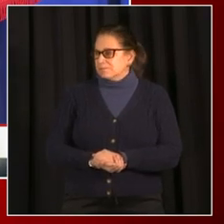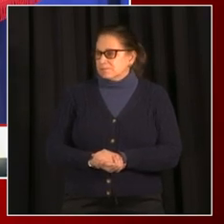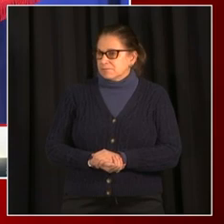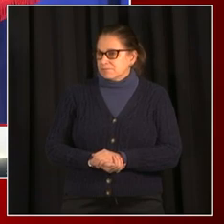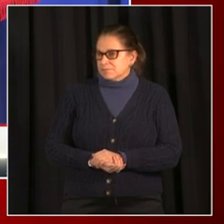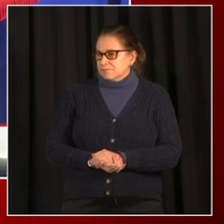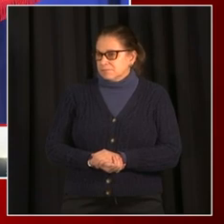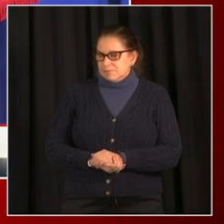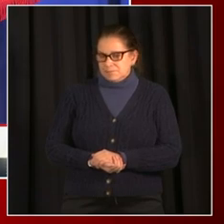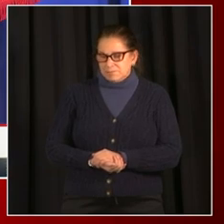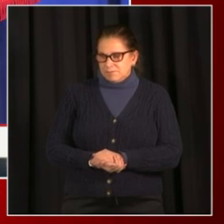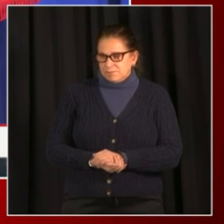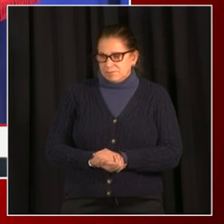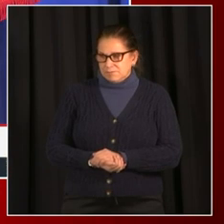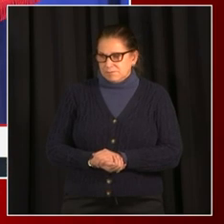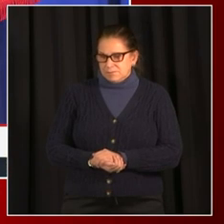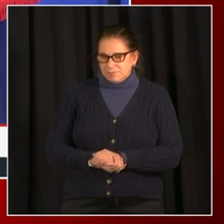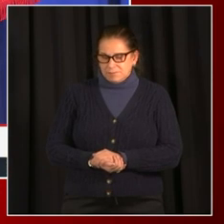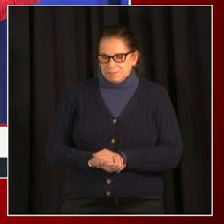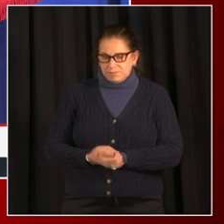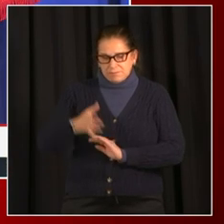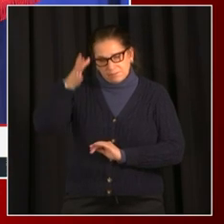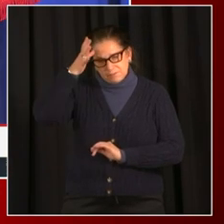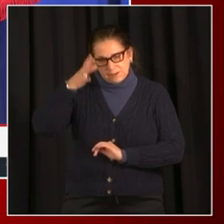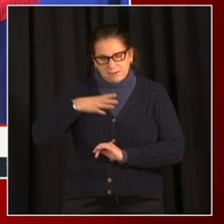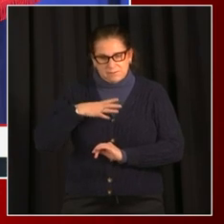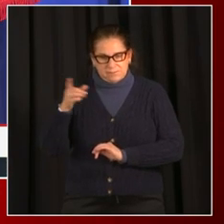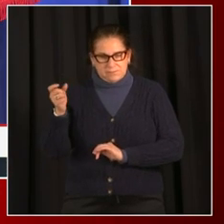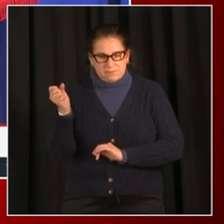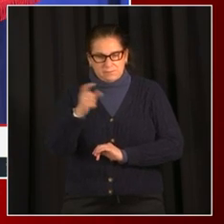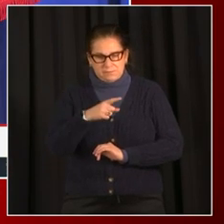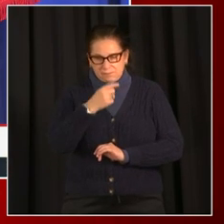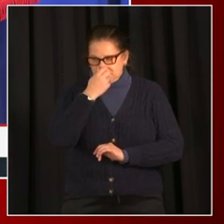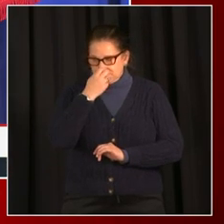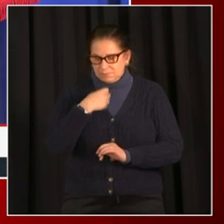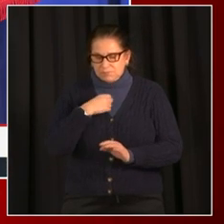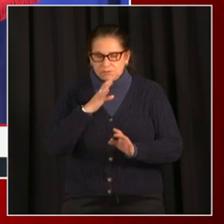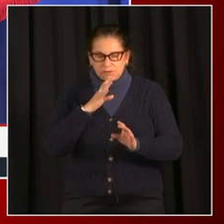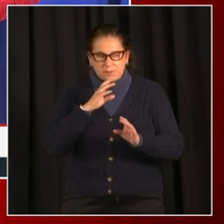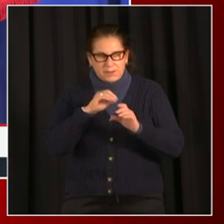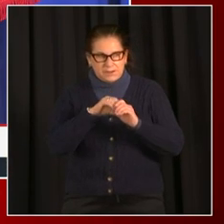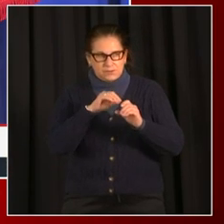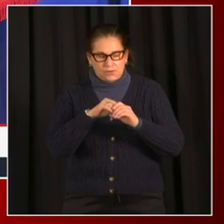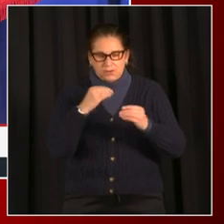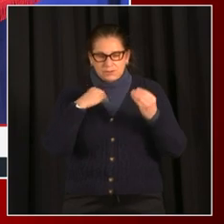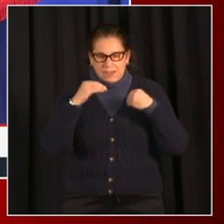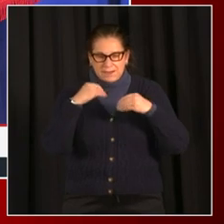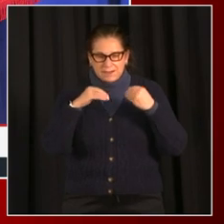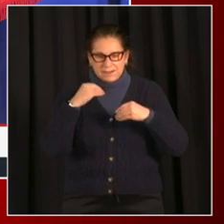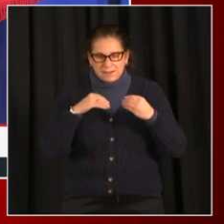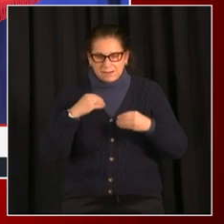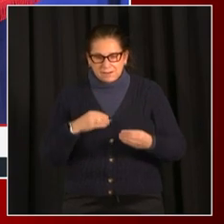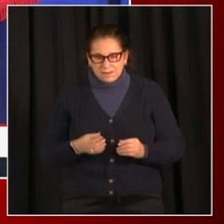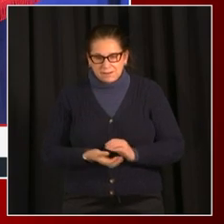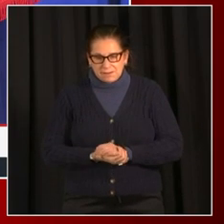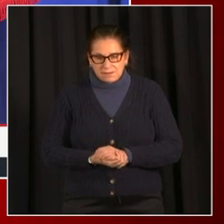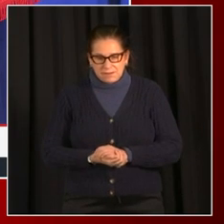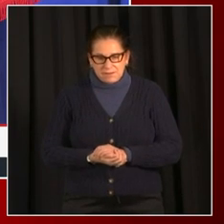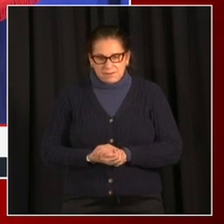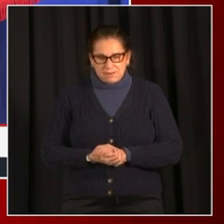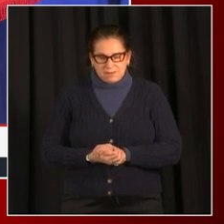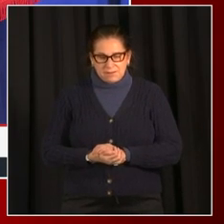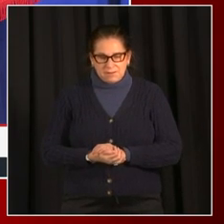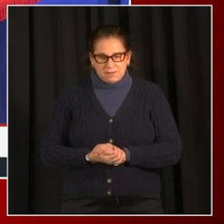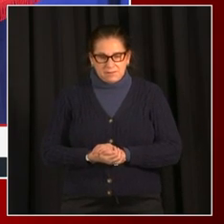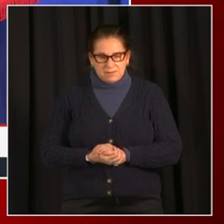of the pause on the indoor dining that you put into effect last week, many, as you may know, of